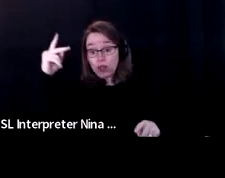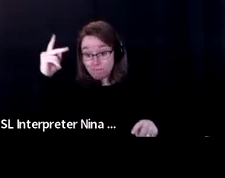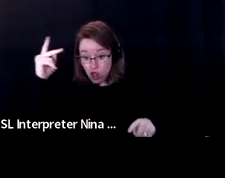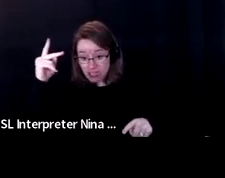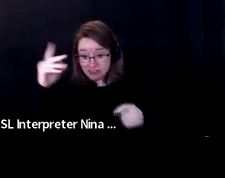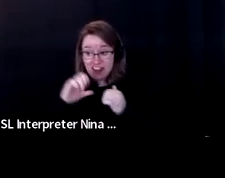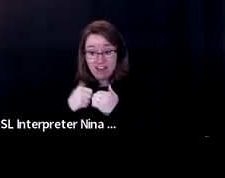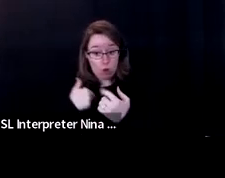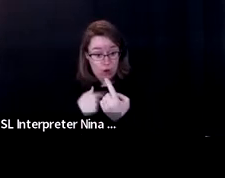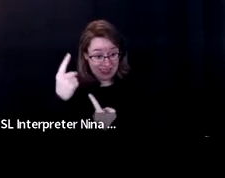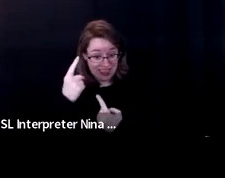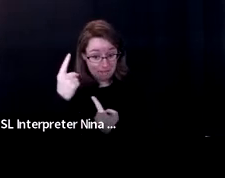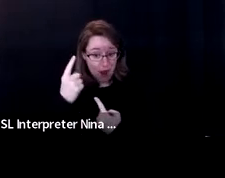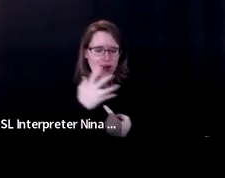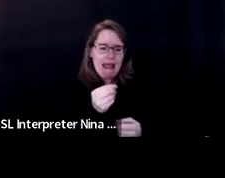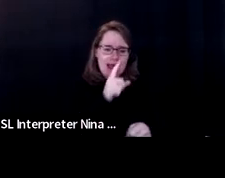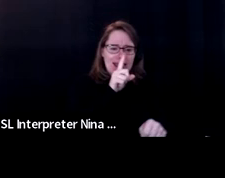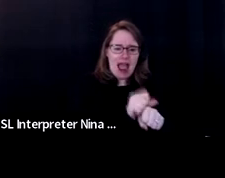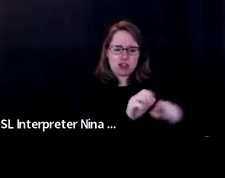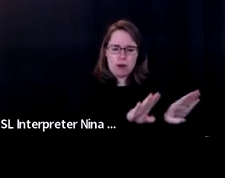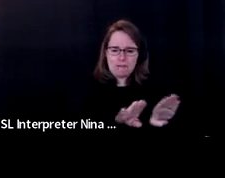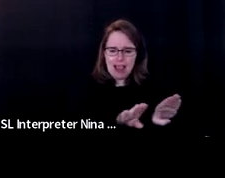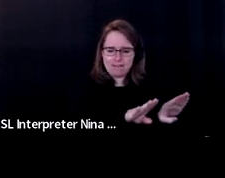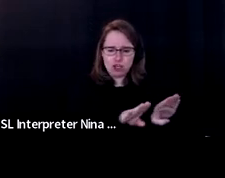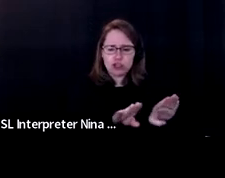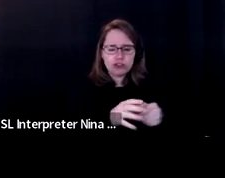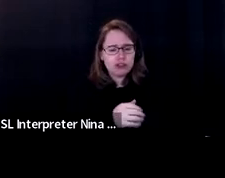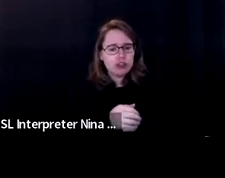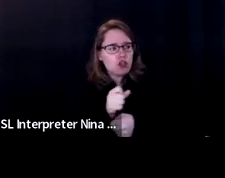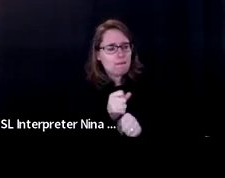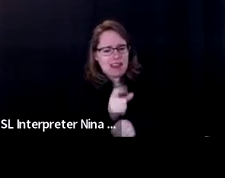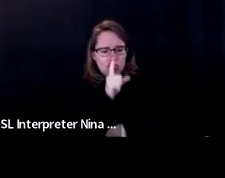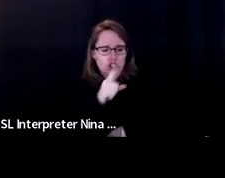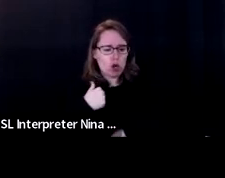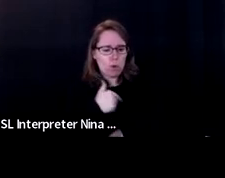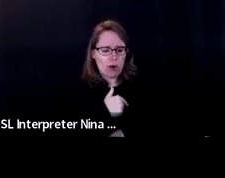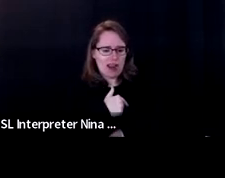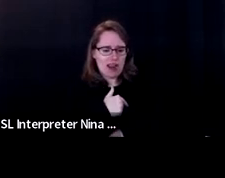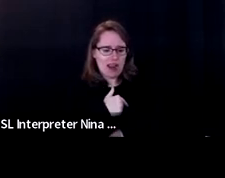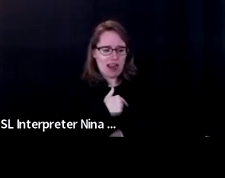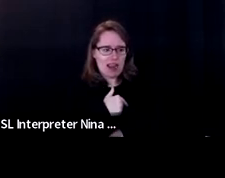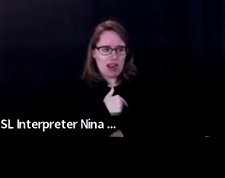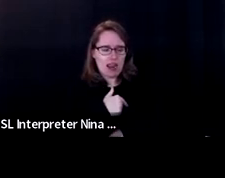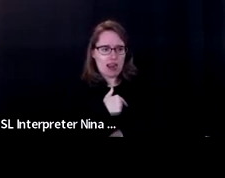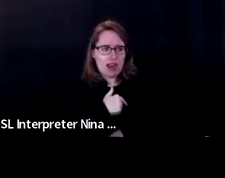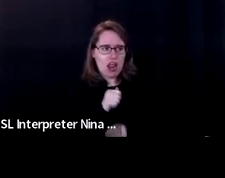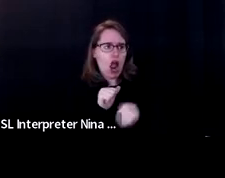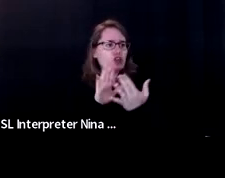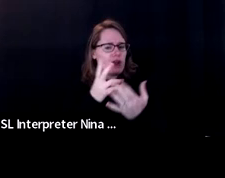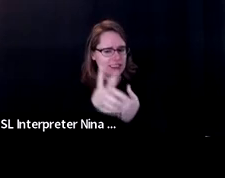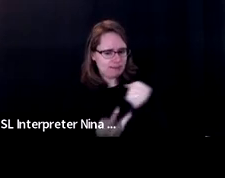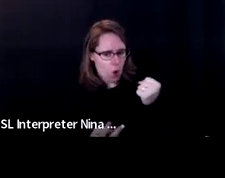actual behavior of actually delivering on it. So making sure we address, not clumping those things together, but addressing those two